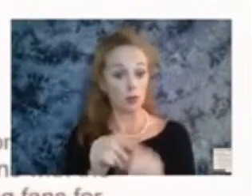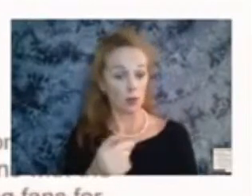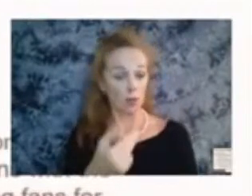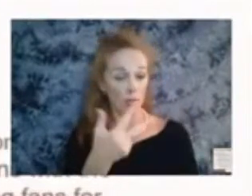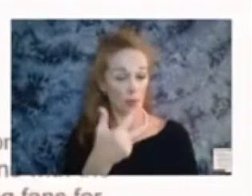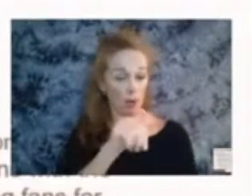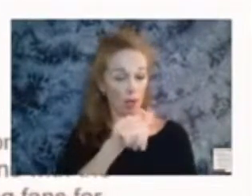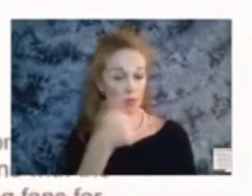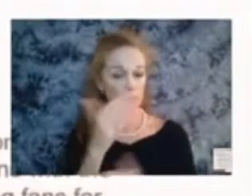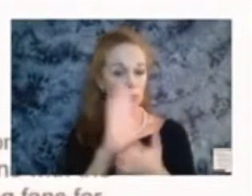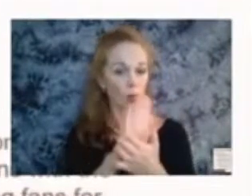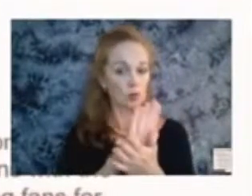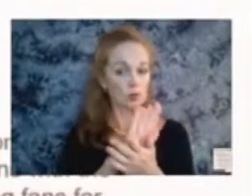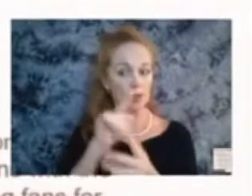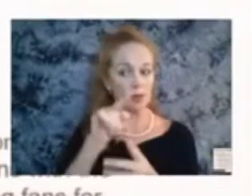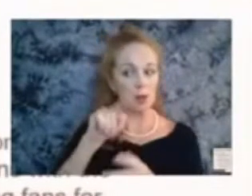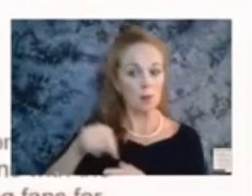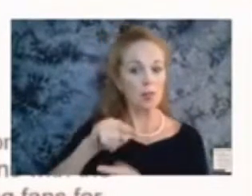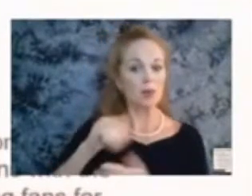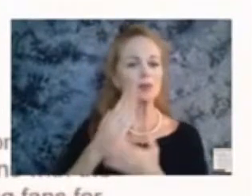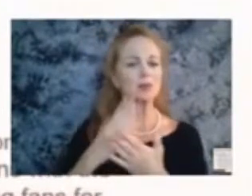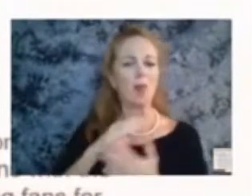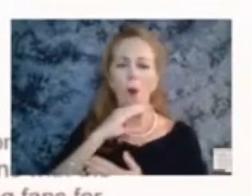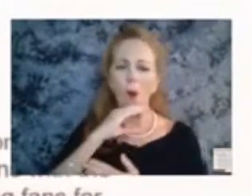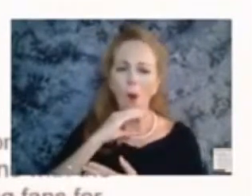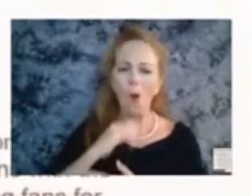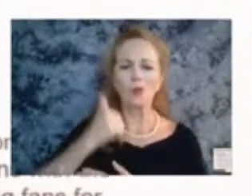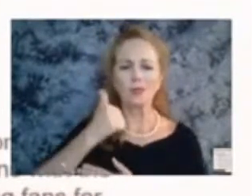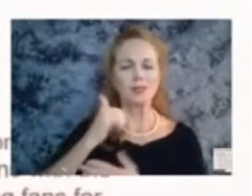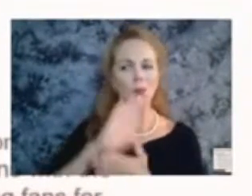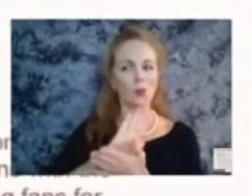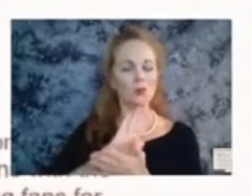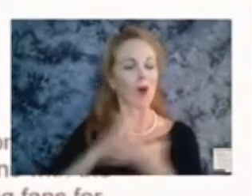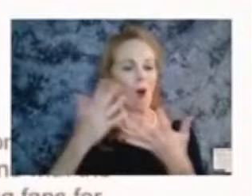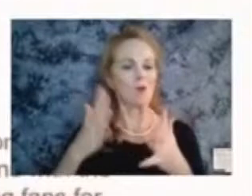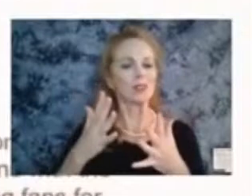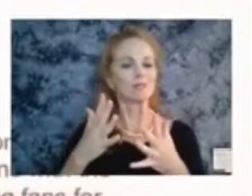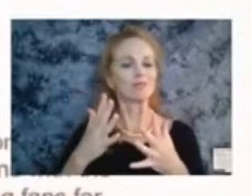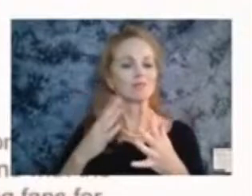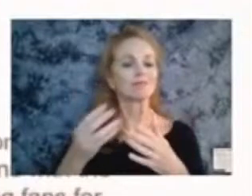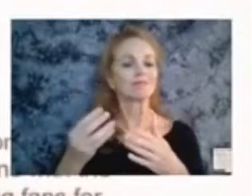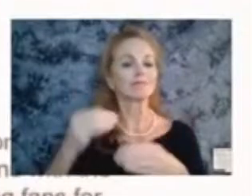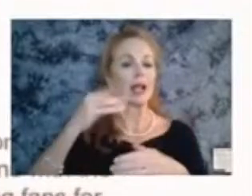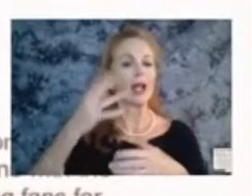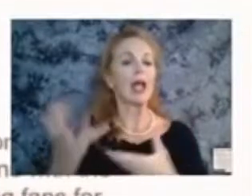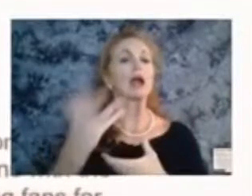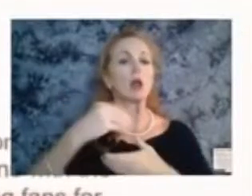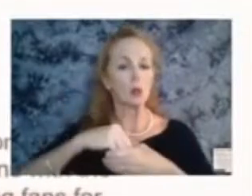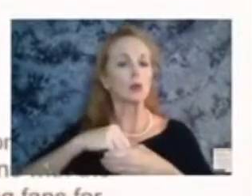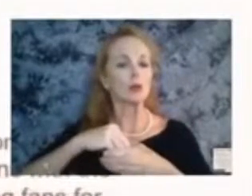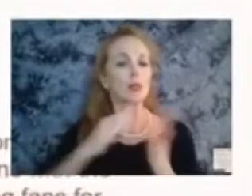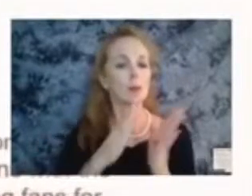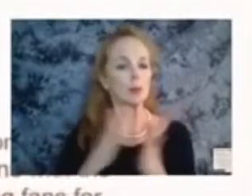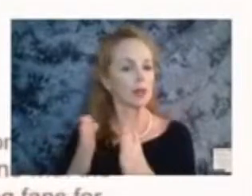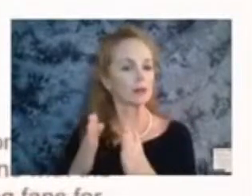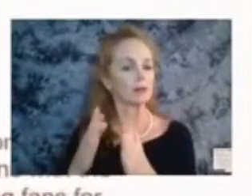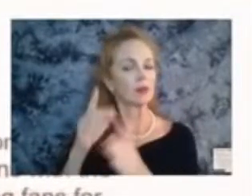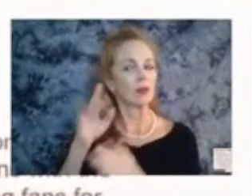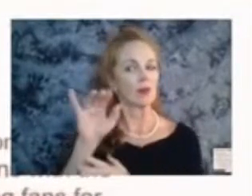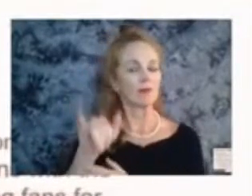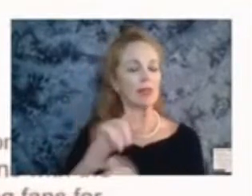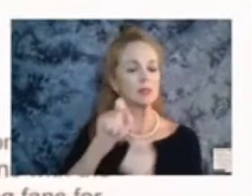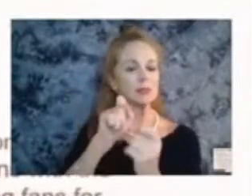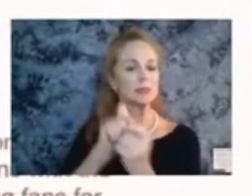they happen to be some of our oldest schools. They were already in the plan for the optimization for this particular school